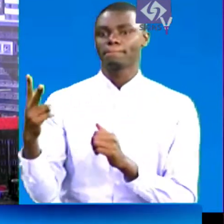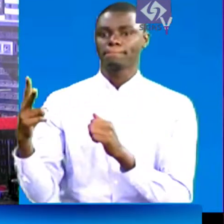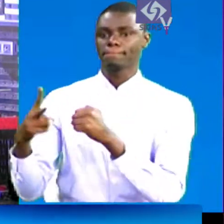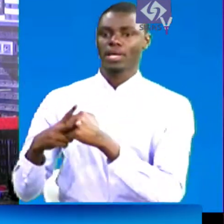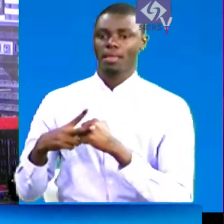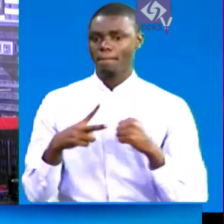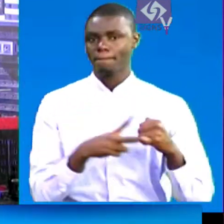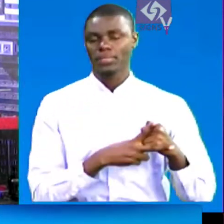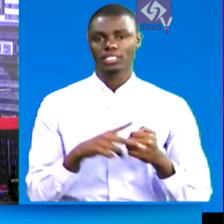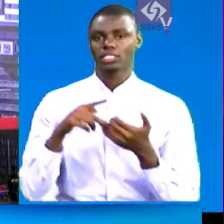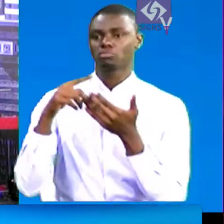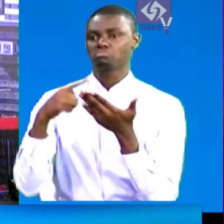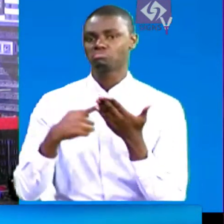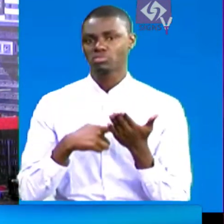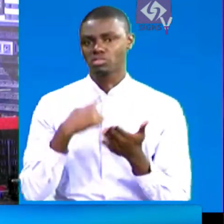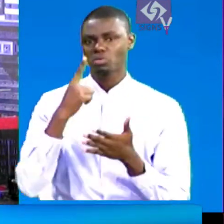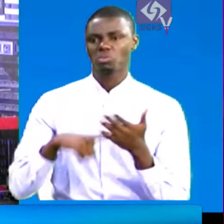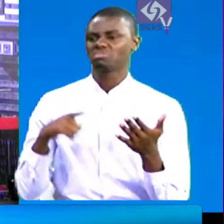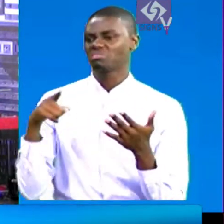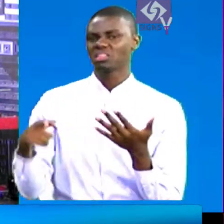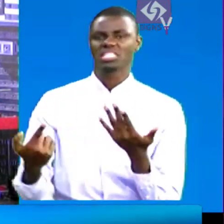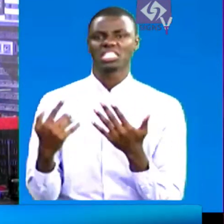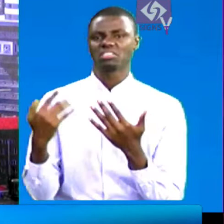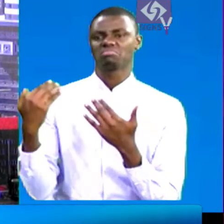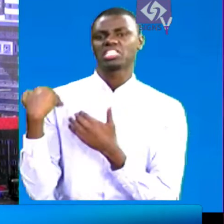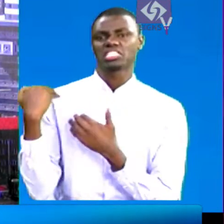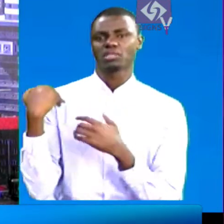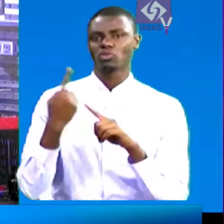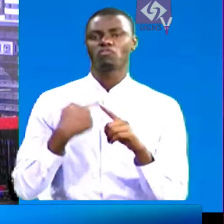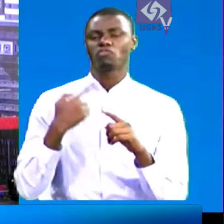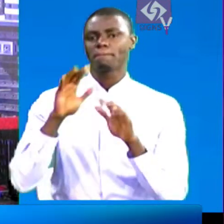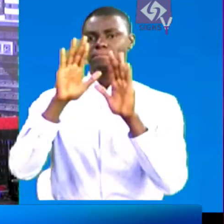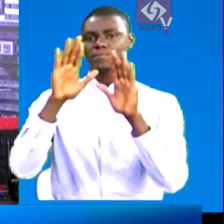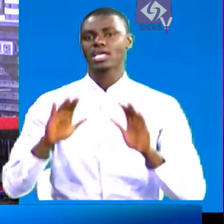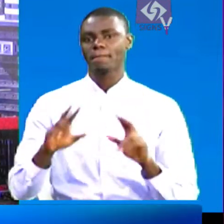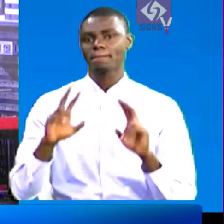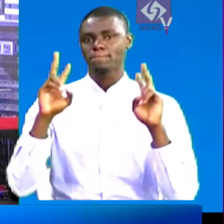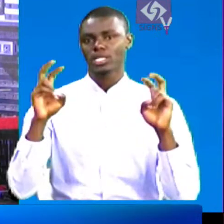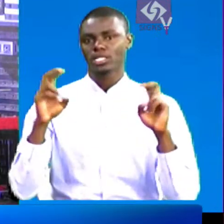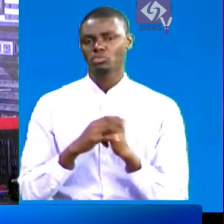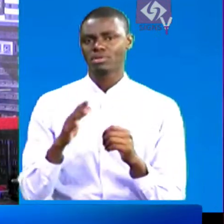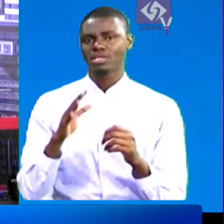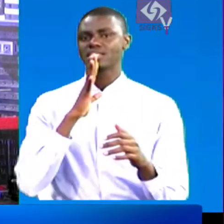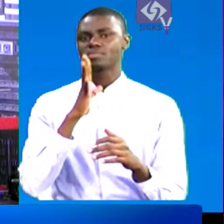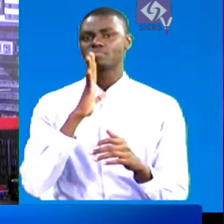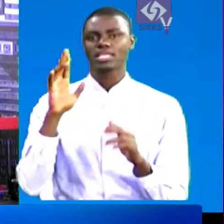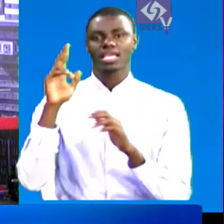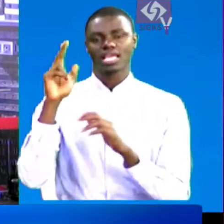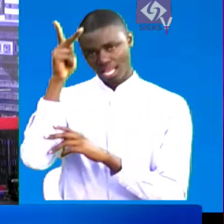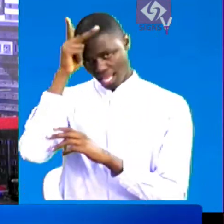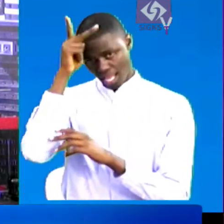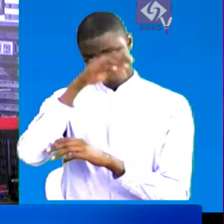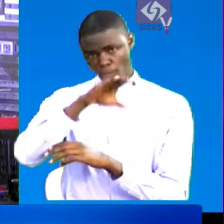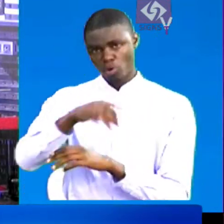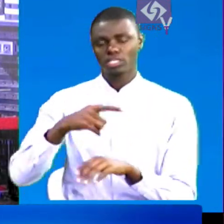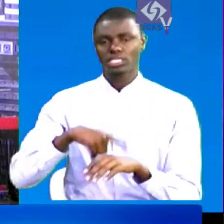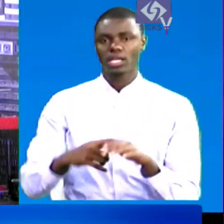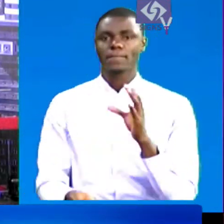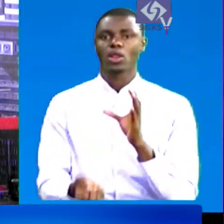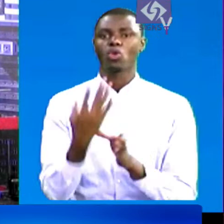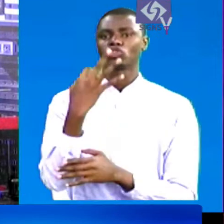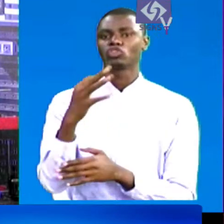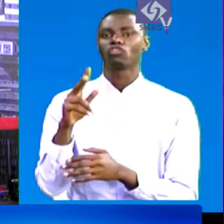talks, labeling them a futile distraction from critical issues. Speaking in Kiambu County during the launch